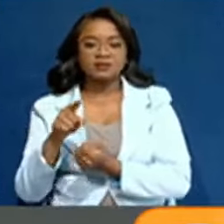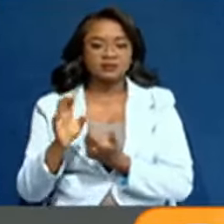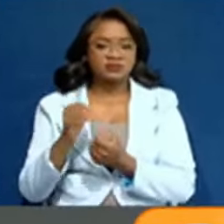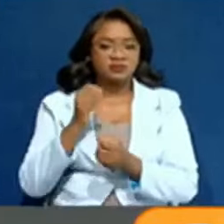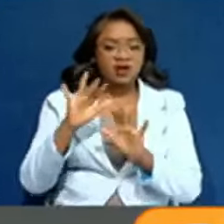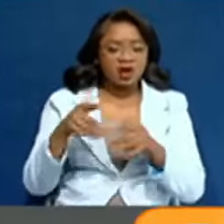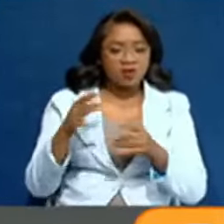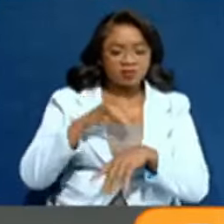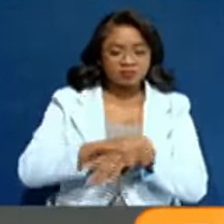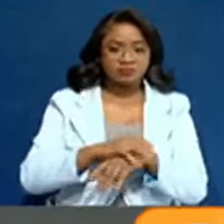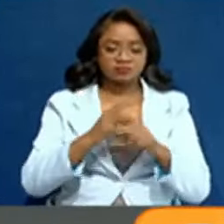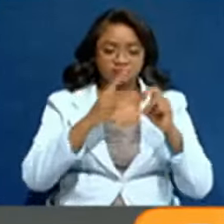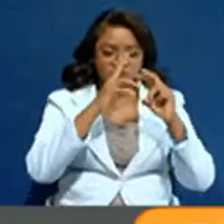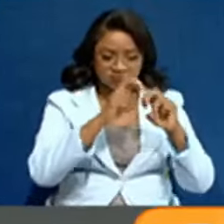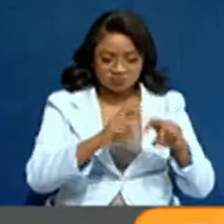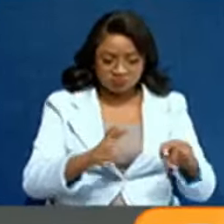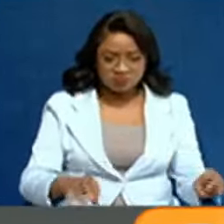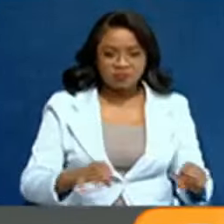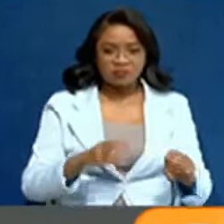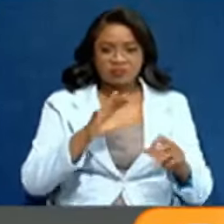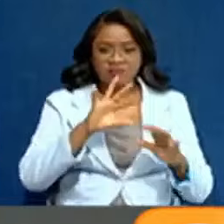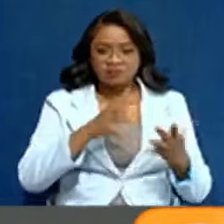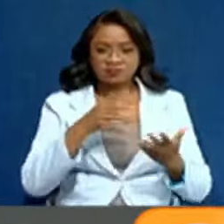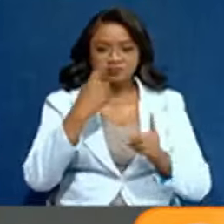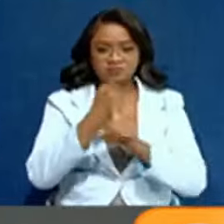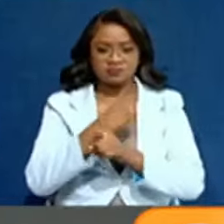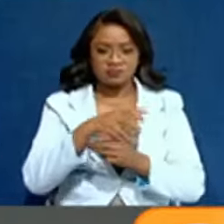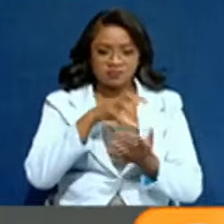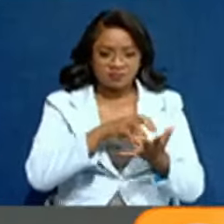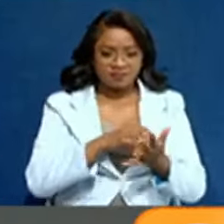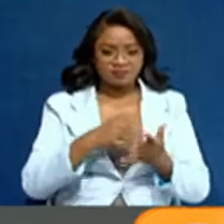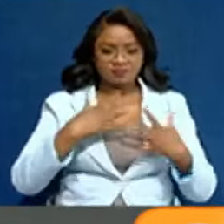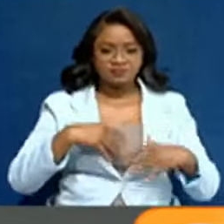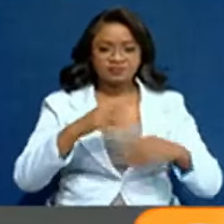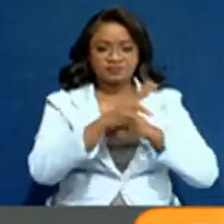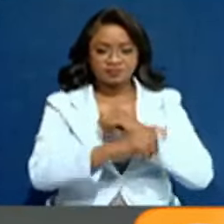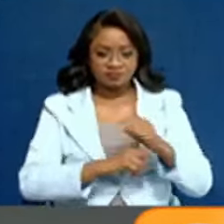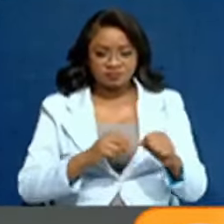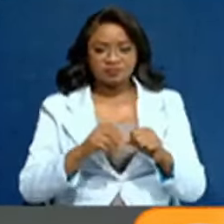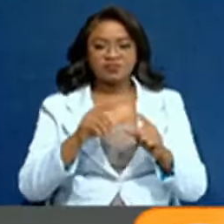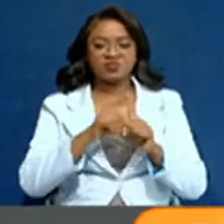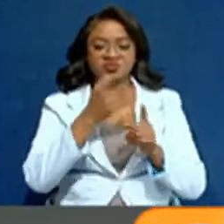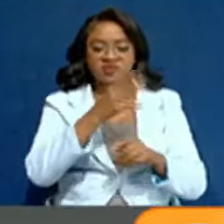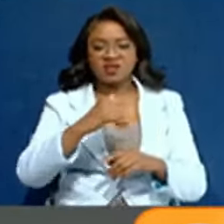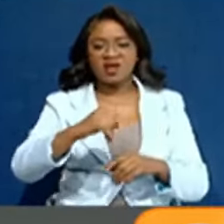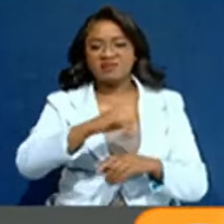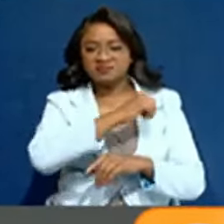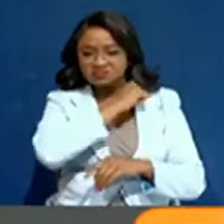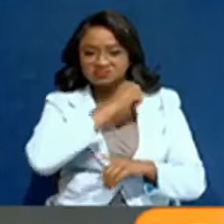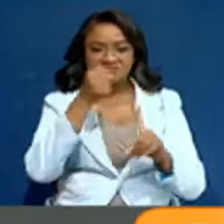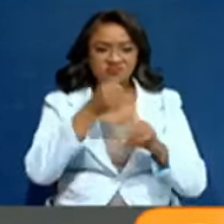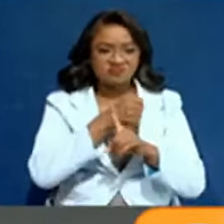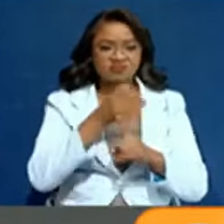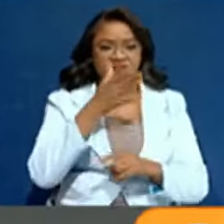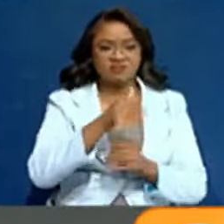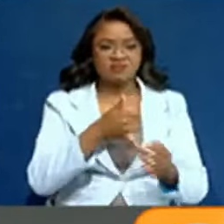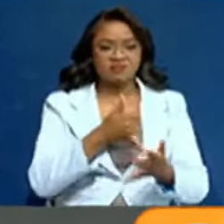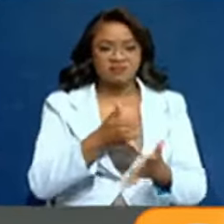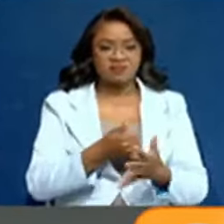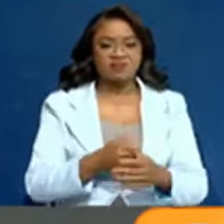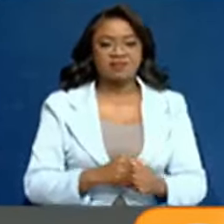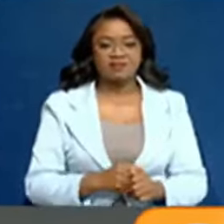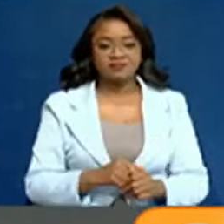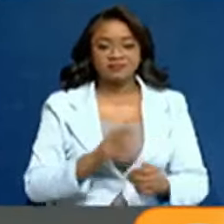into several cases of robbery with violence and murder reported by affected victims. And as our crimes reporter Franklin Walla